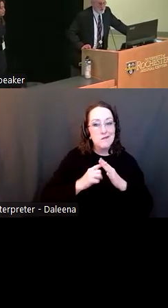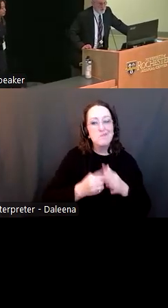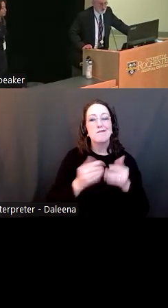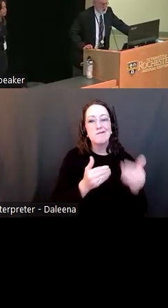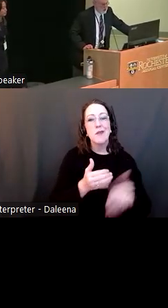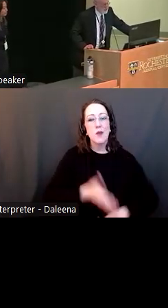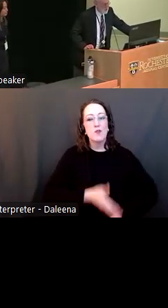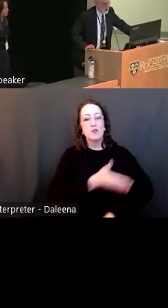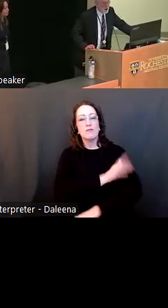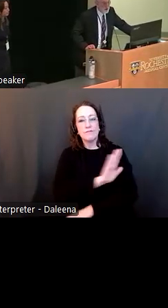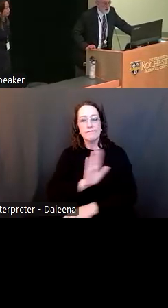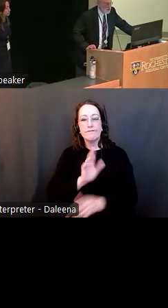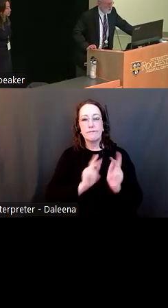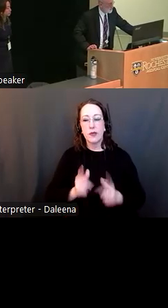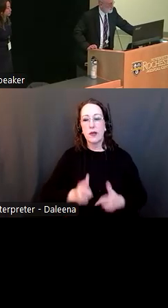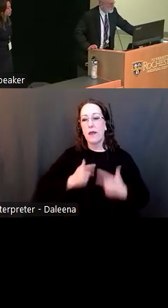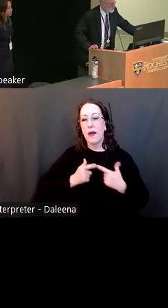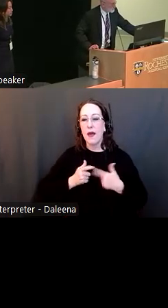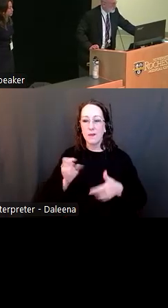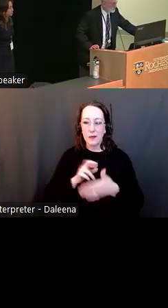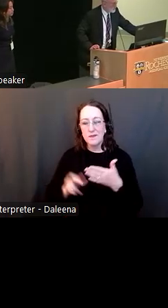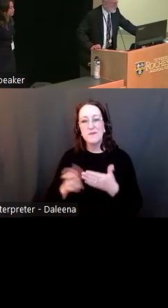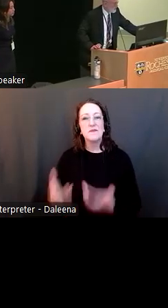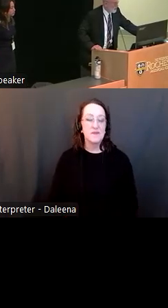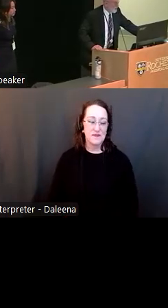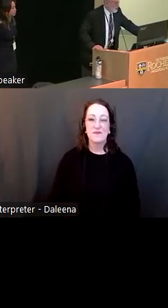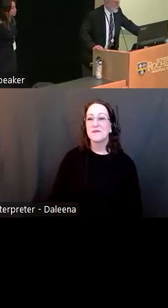improve people's lives and outcomes.